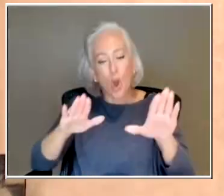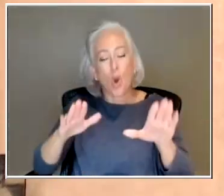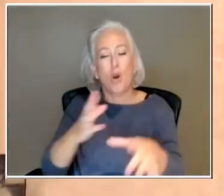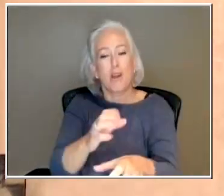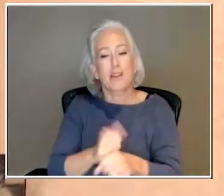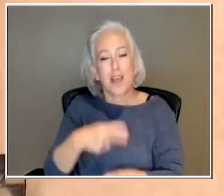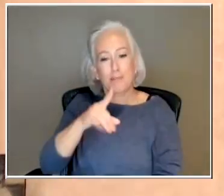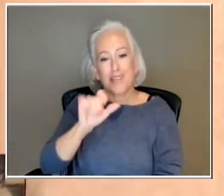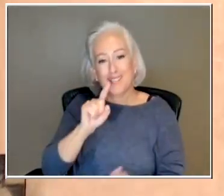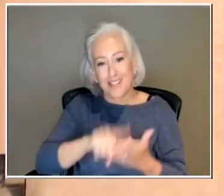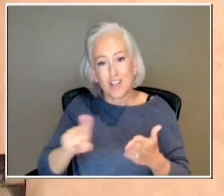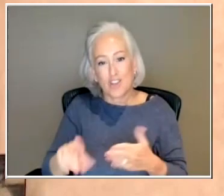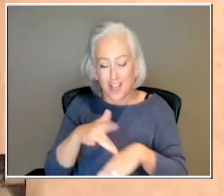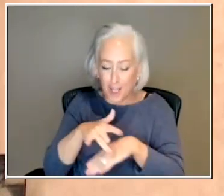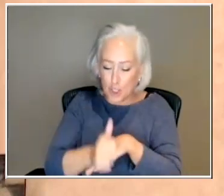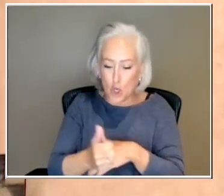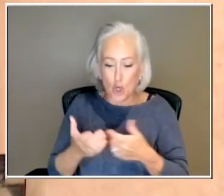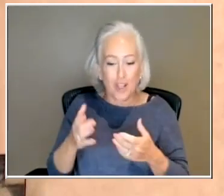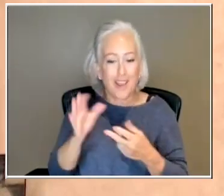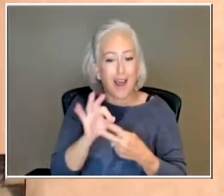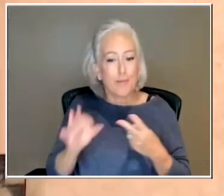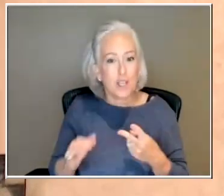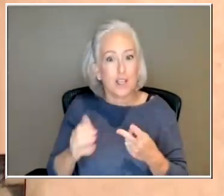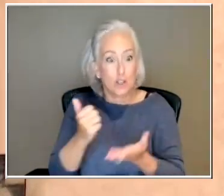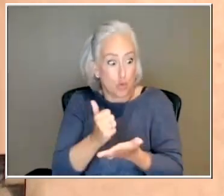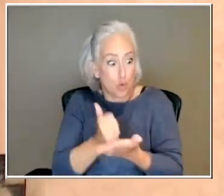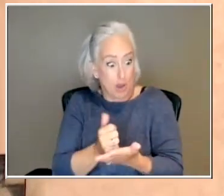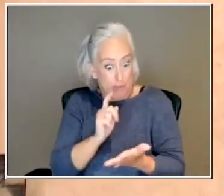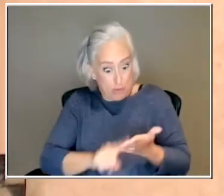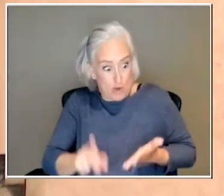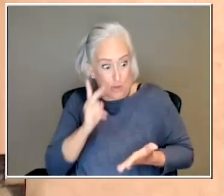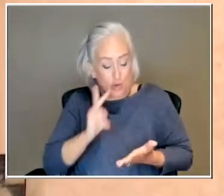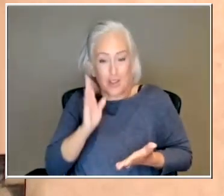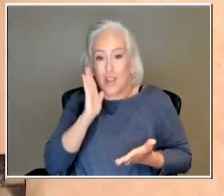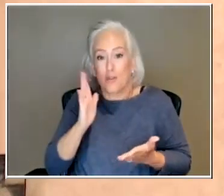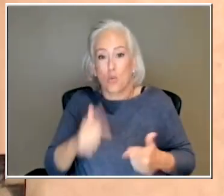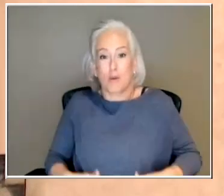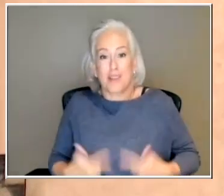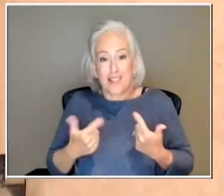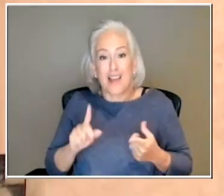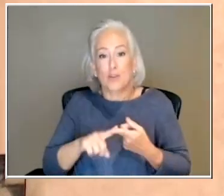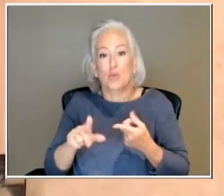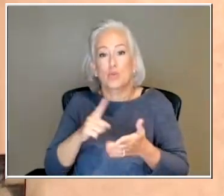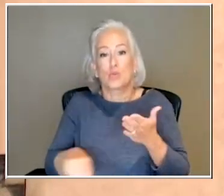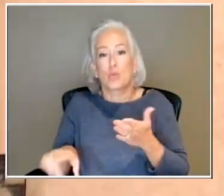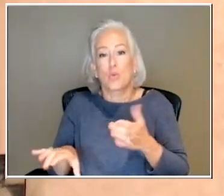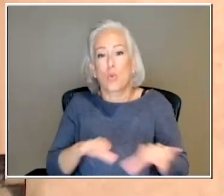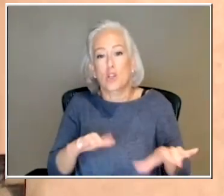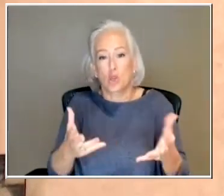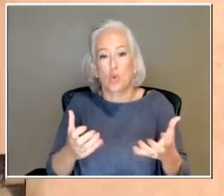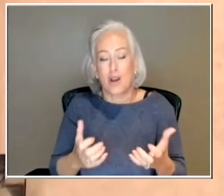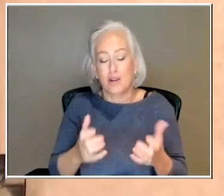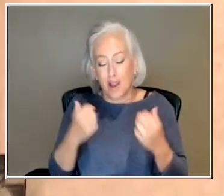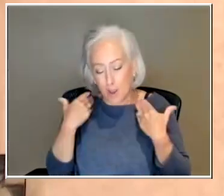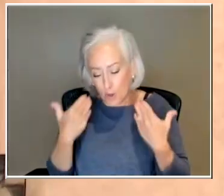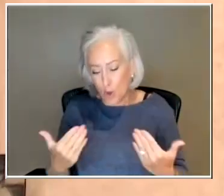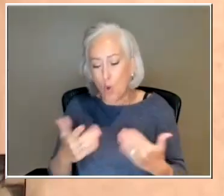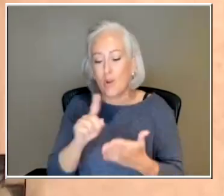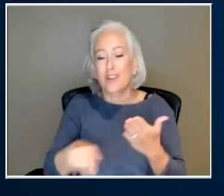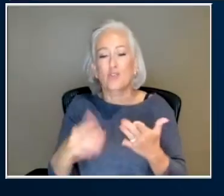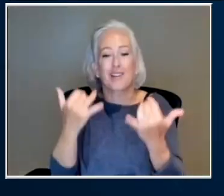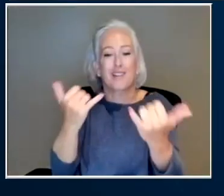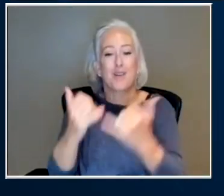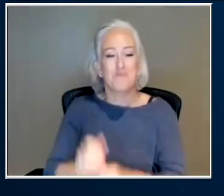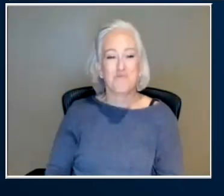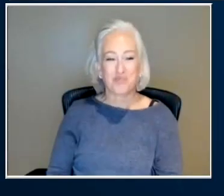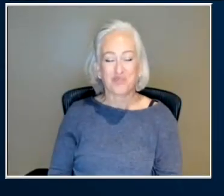early indicator of checking to whether you're going to be alive to do those things that you want to do. Get that checked. Get it checked now.